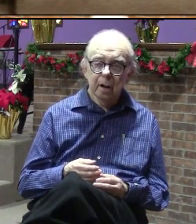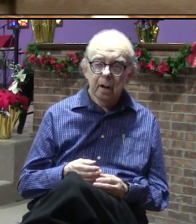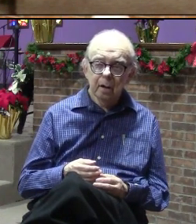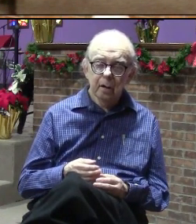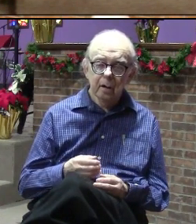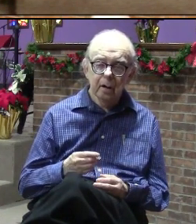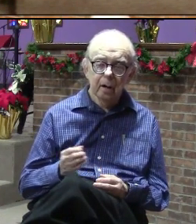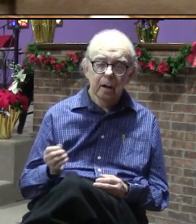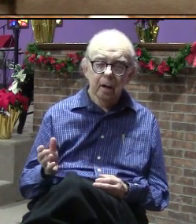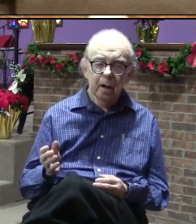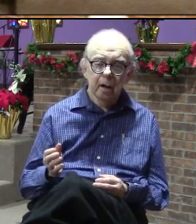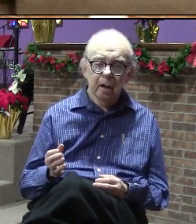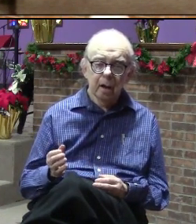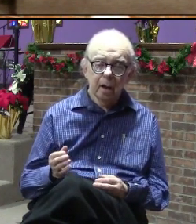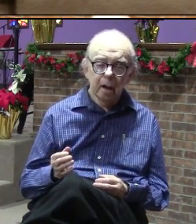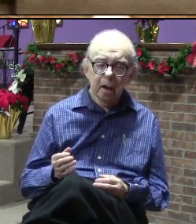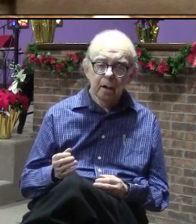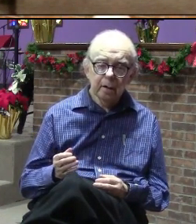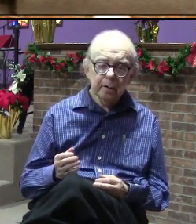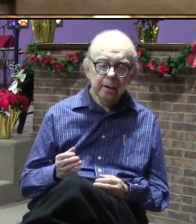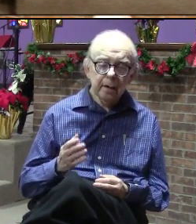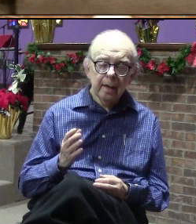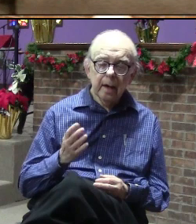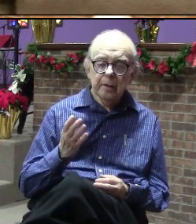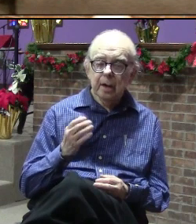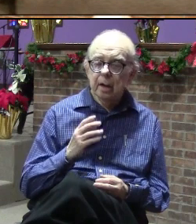How many of you all have ever said, "Why me, Lord?"